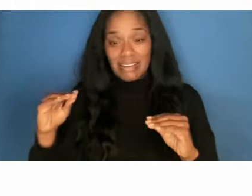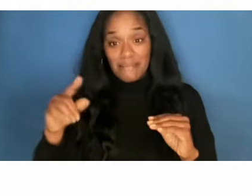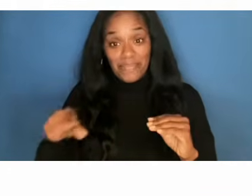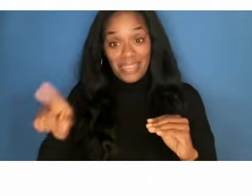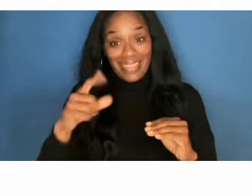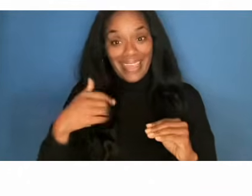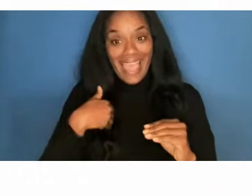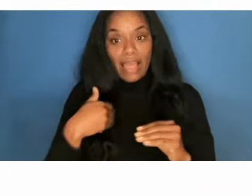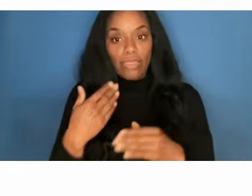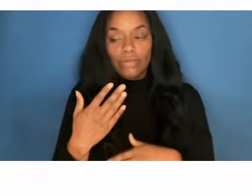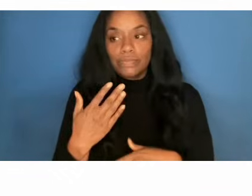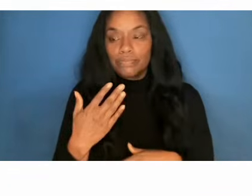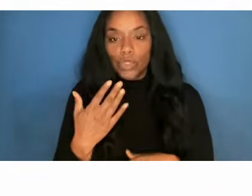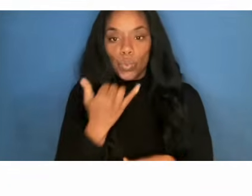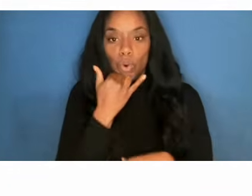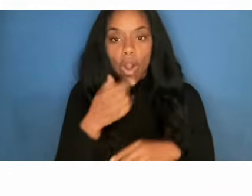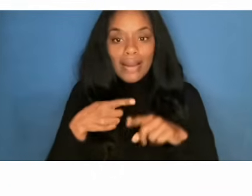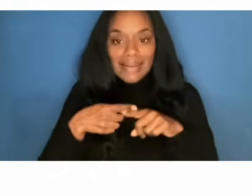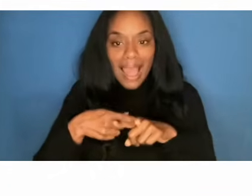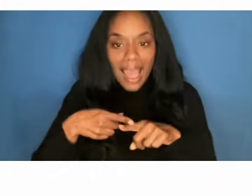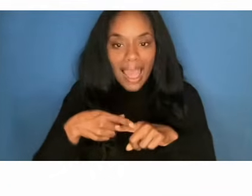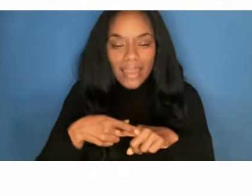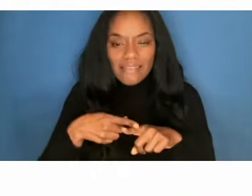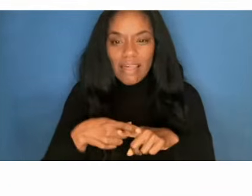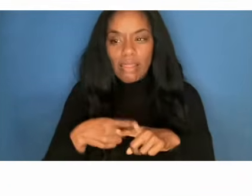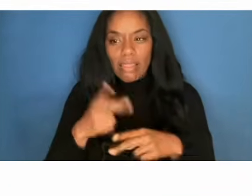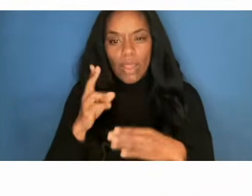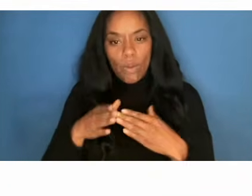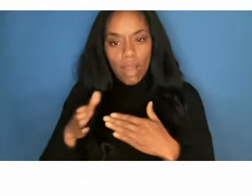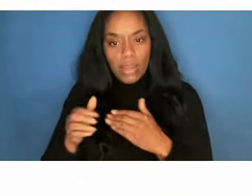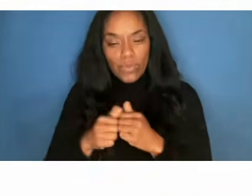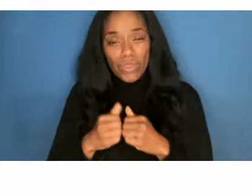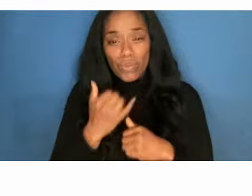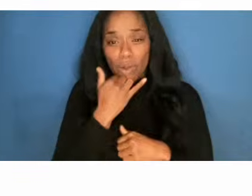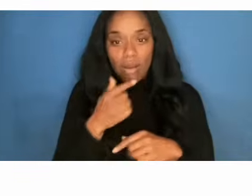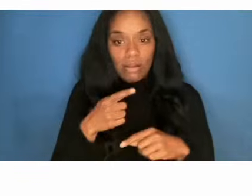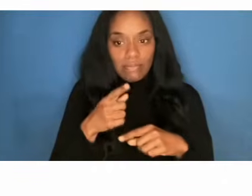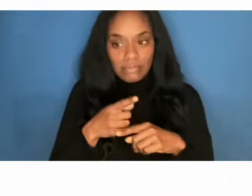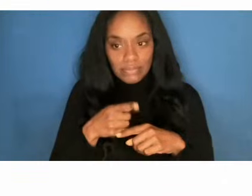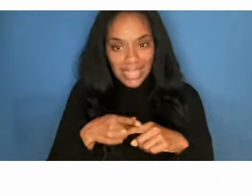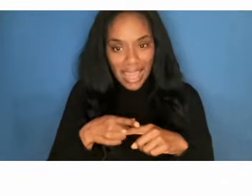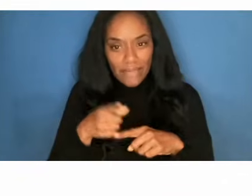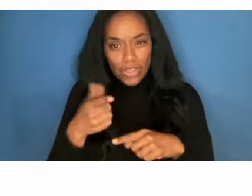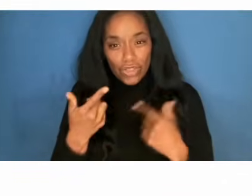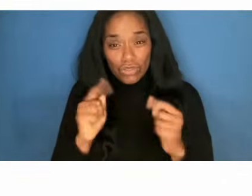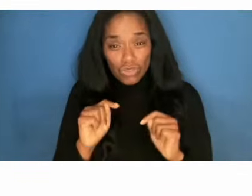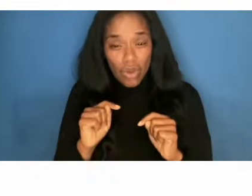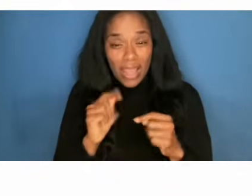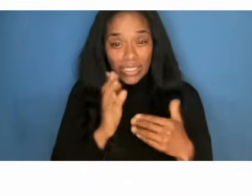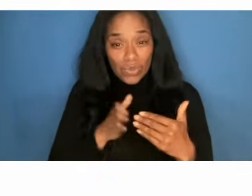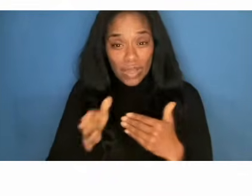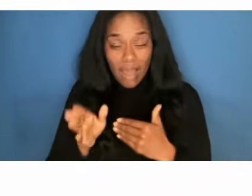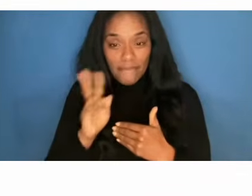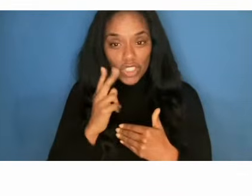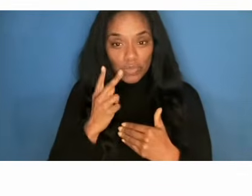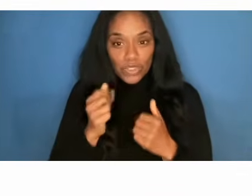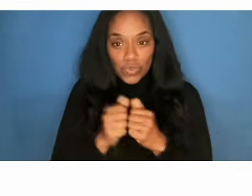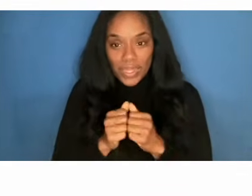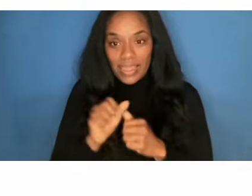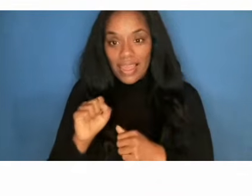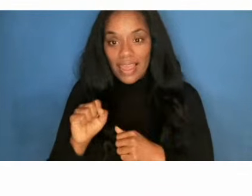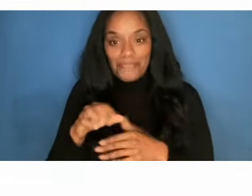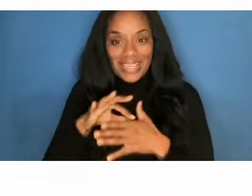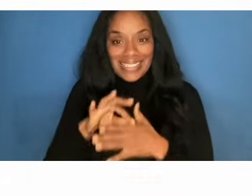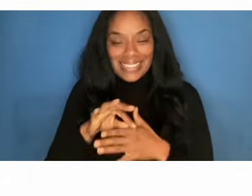wrong knife. They were cutting with the wrong knife. And so you're trying to chop veggies with this little like steak knife and it's taking like